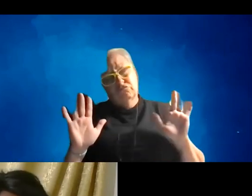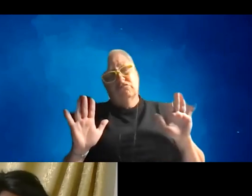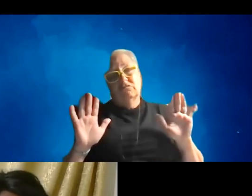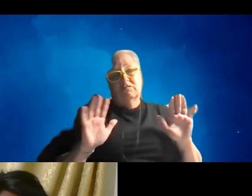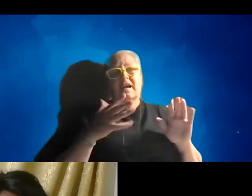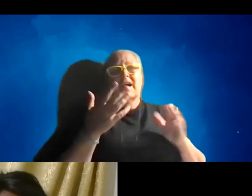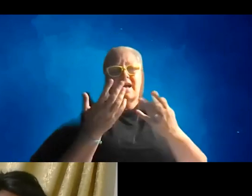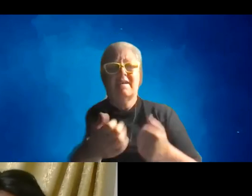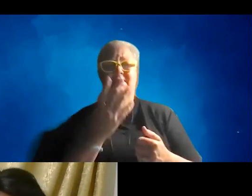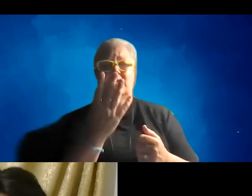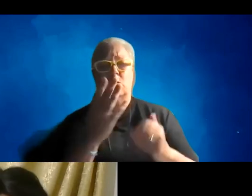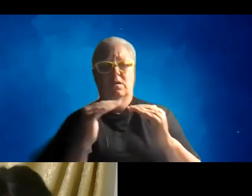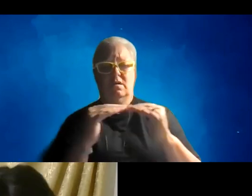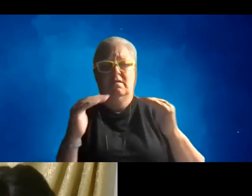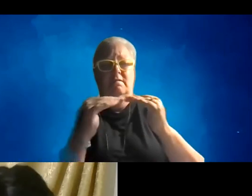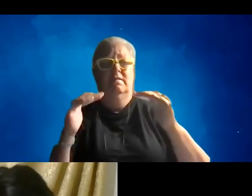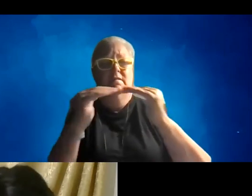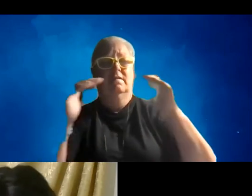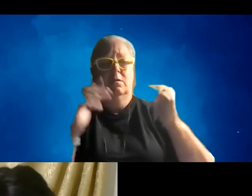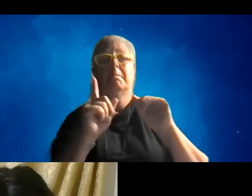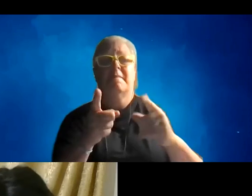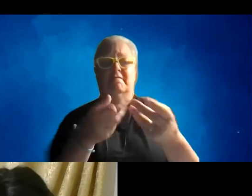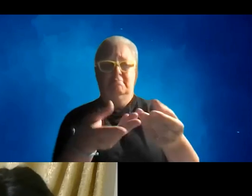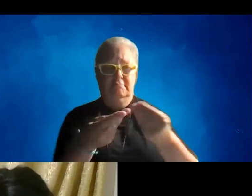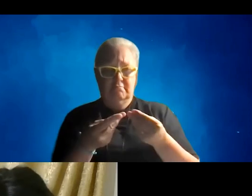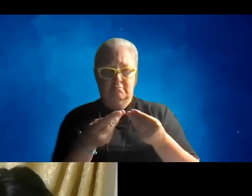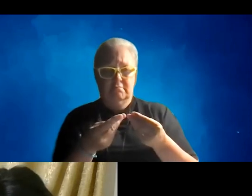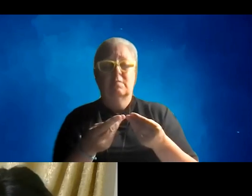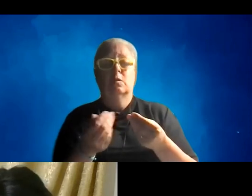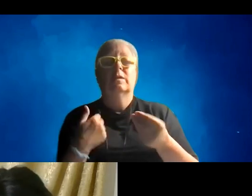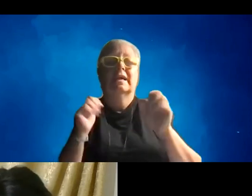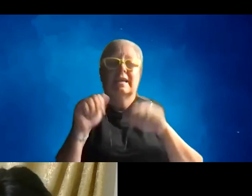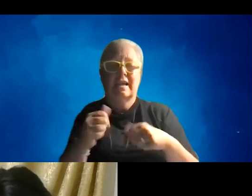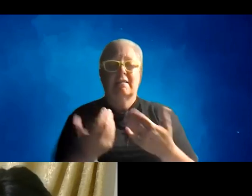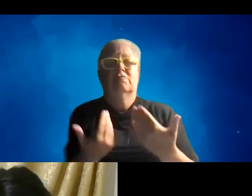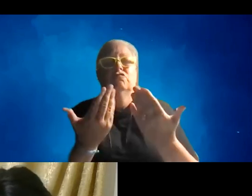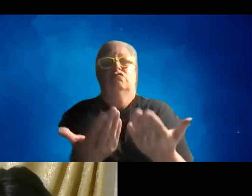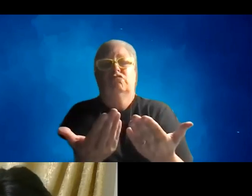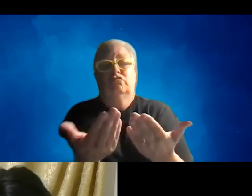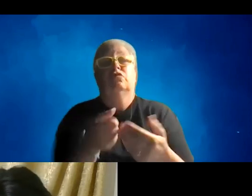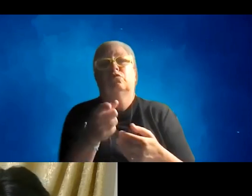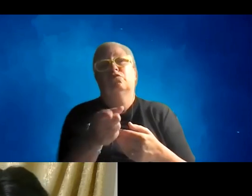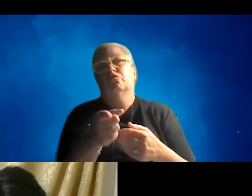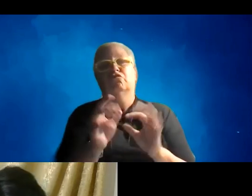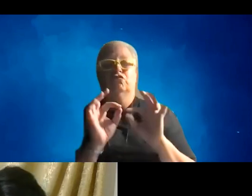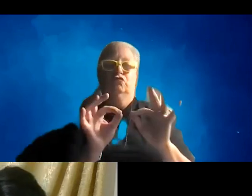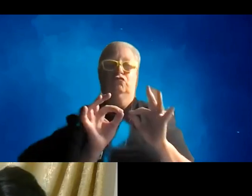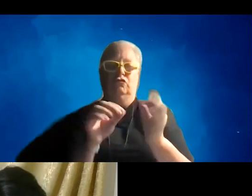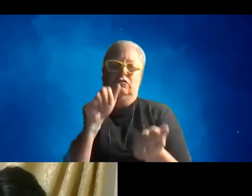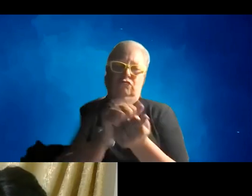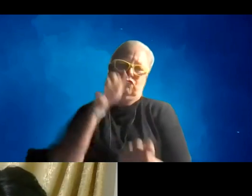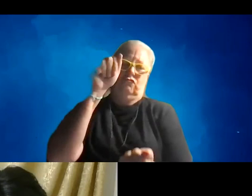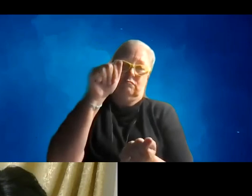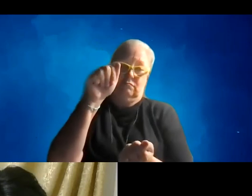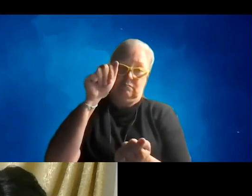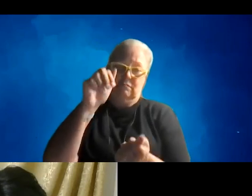levels to get it in, then we will be able to accredit to after in those 2 weeks after the 17th of September. But